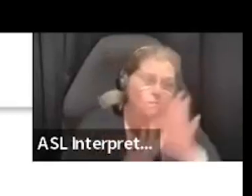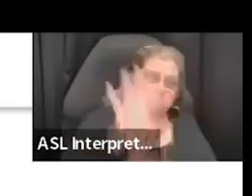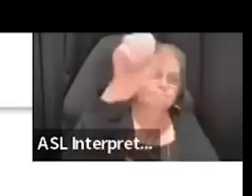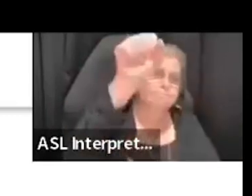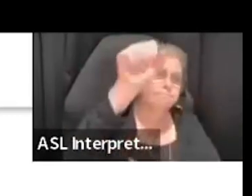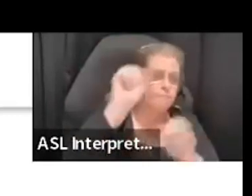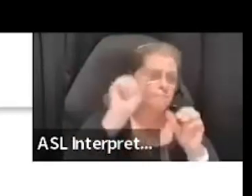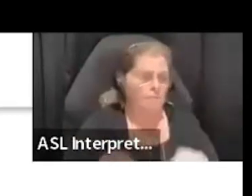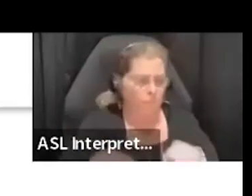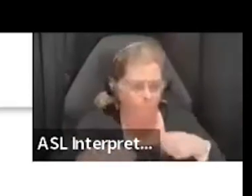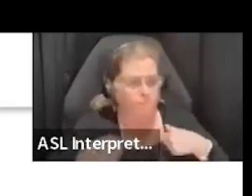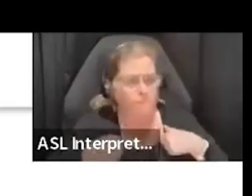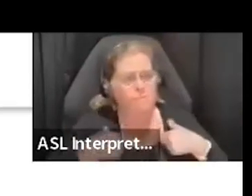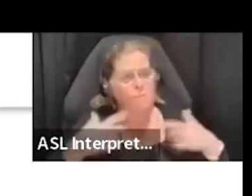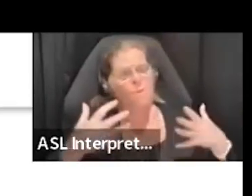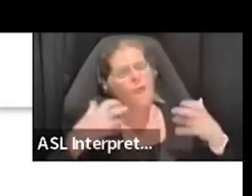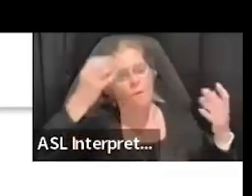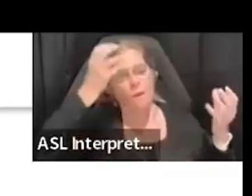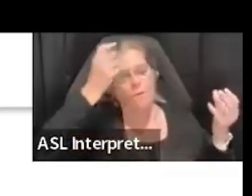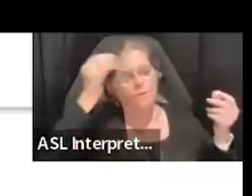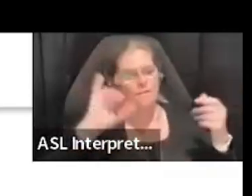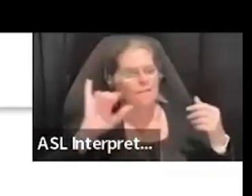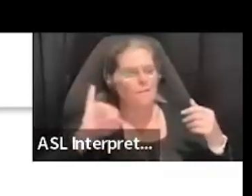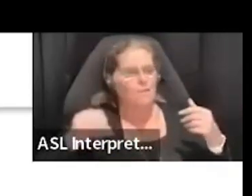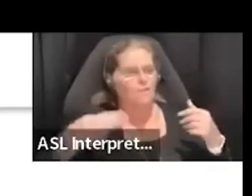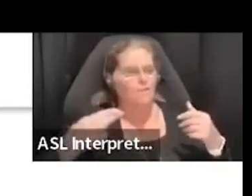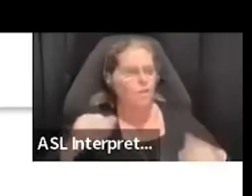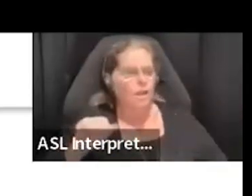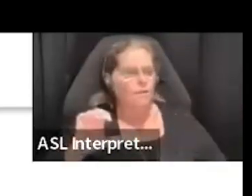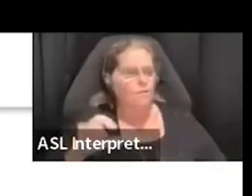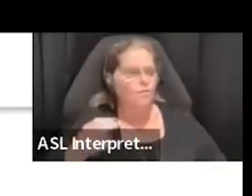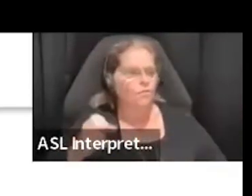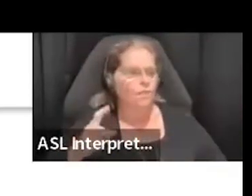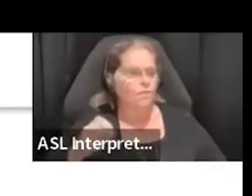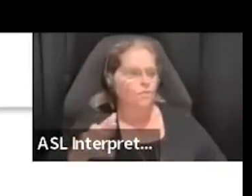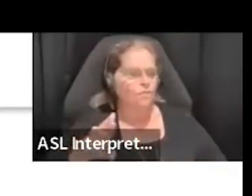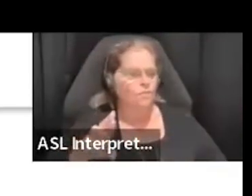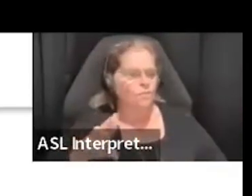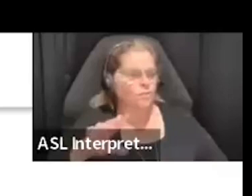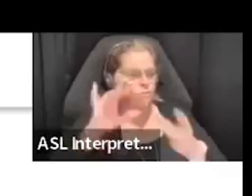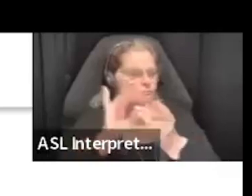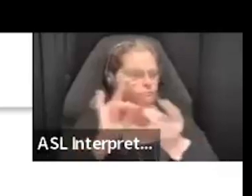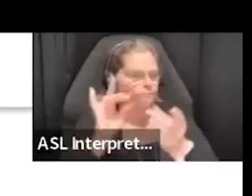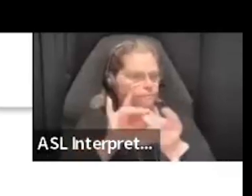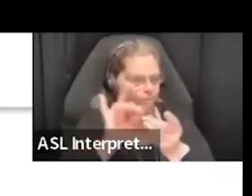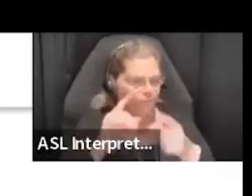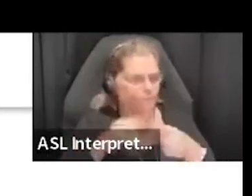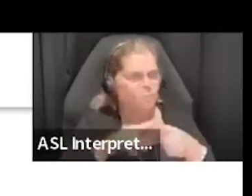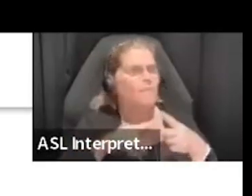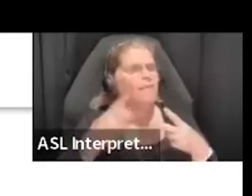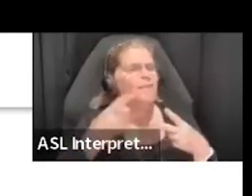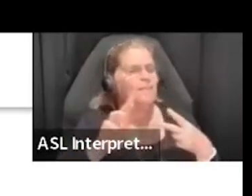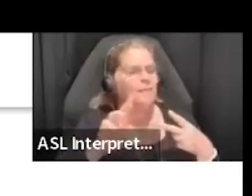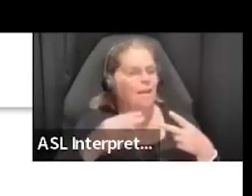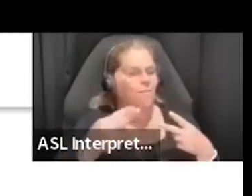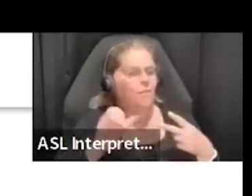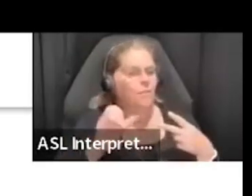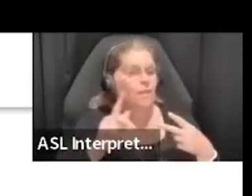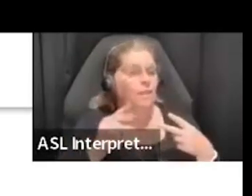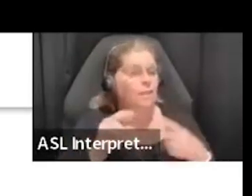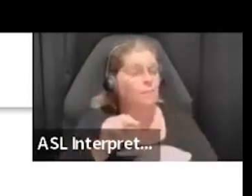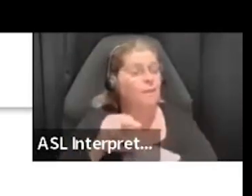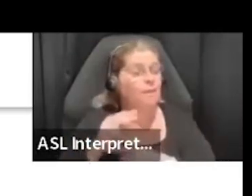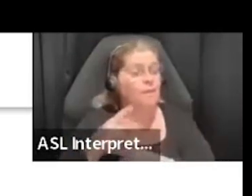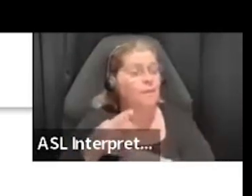I want to reflect on what Josh Schechter pointed out too, and Dr. Hickman pointed out, the key to SDI is